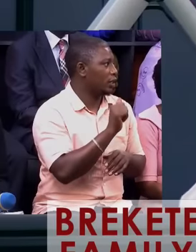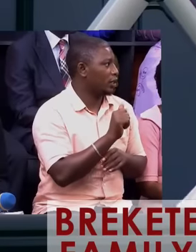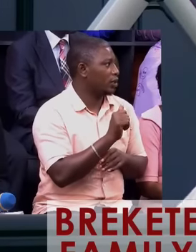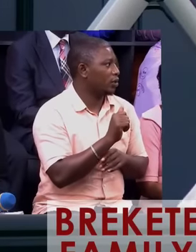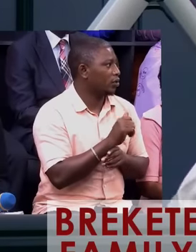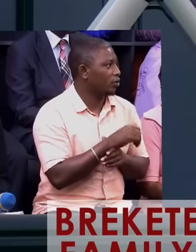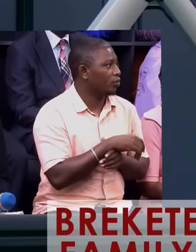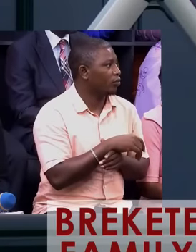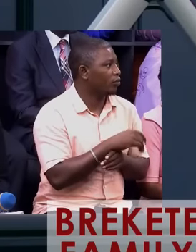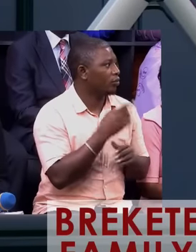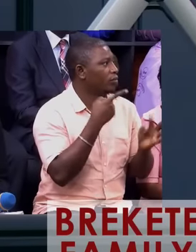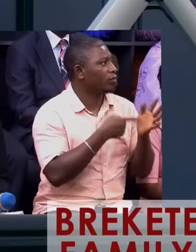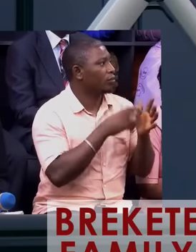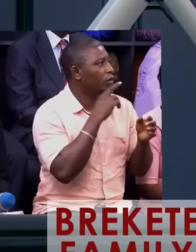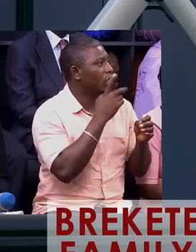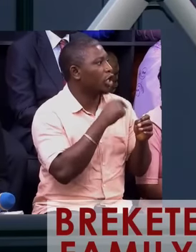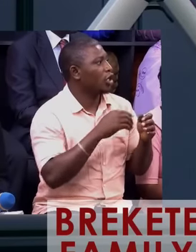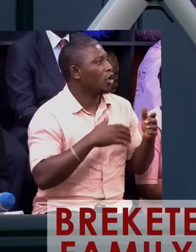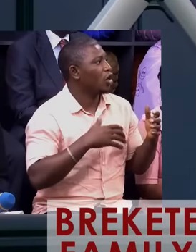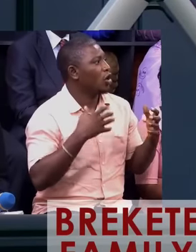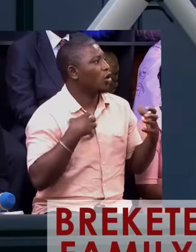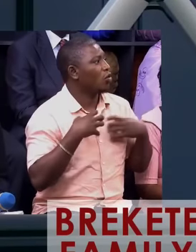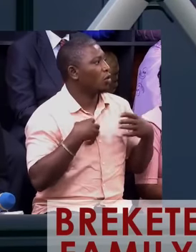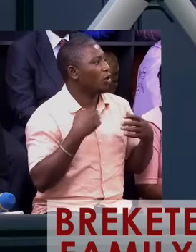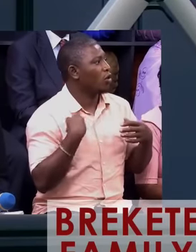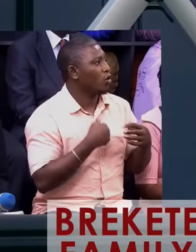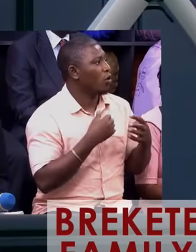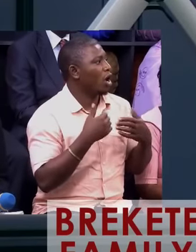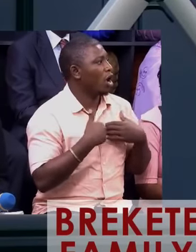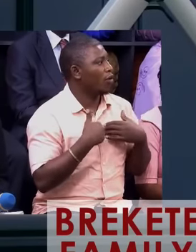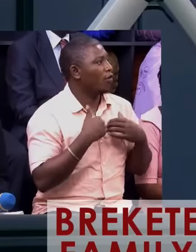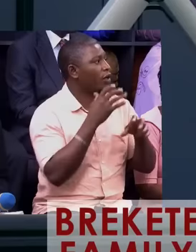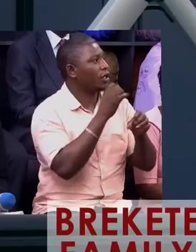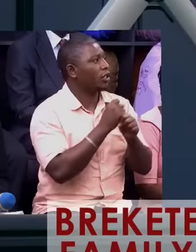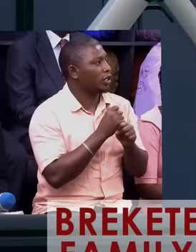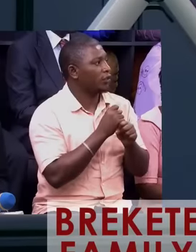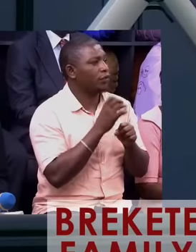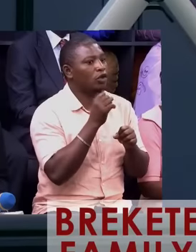complt these are the complaints we have received so far